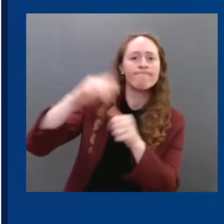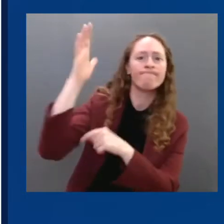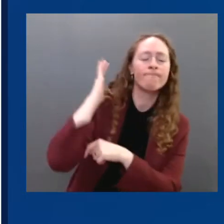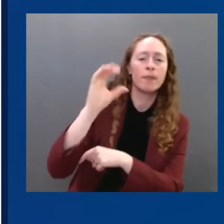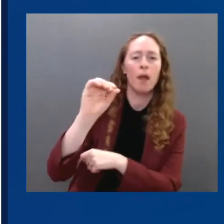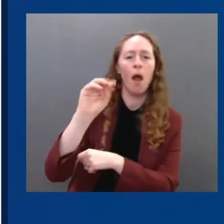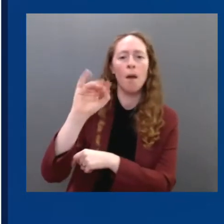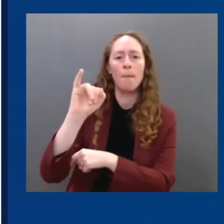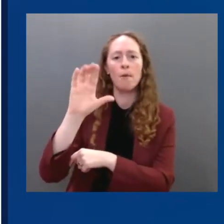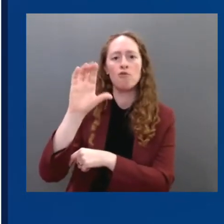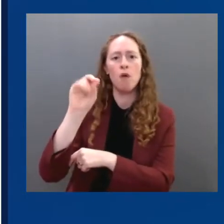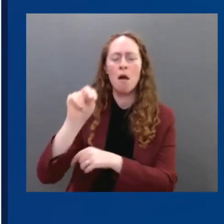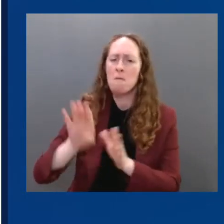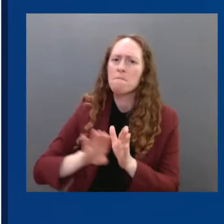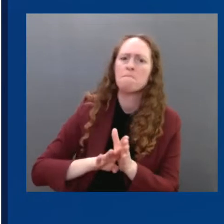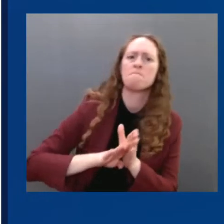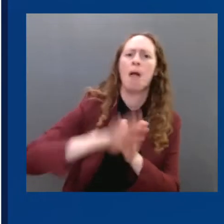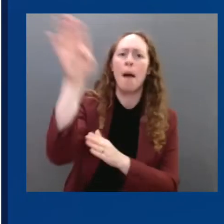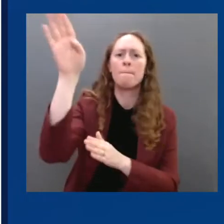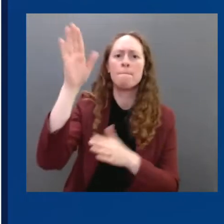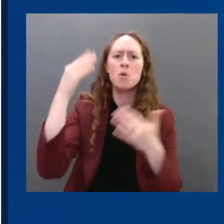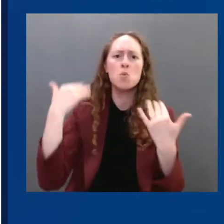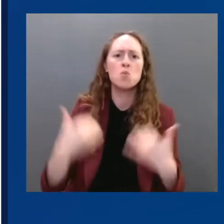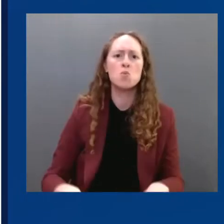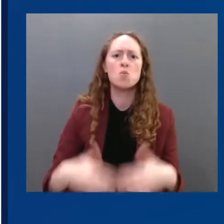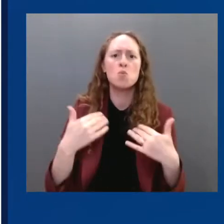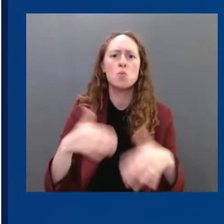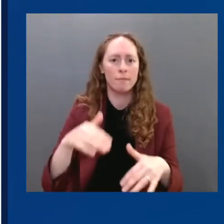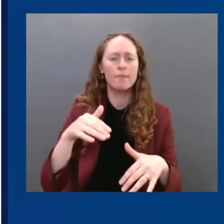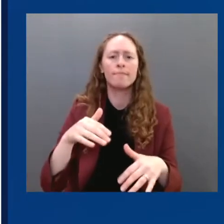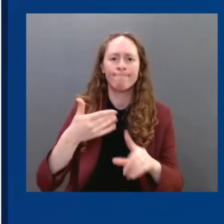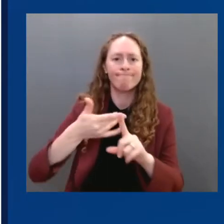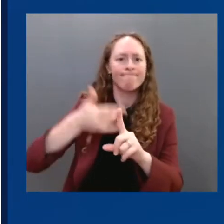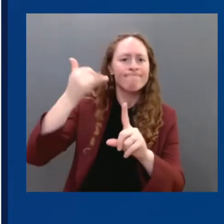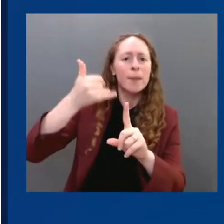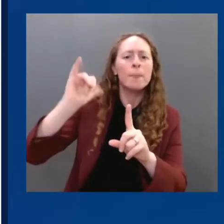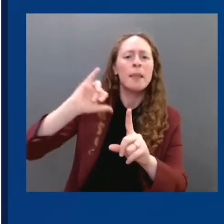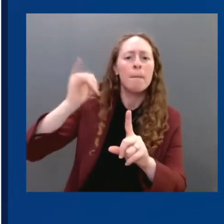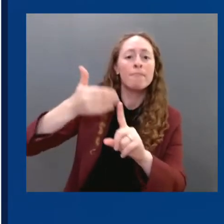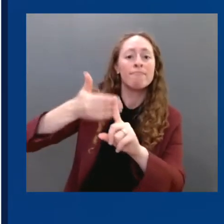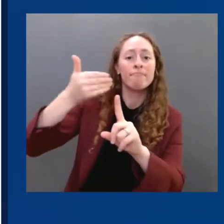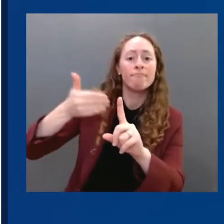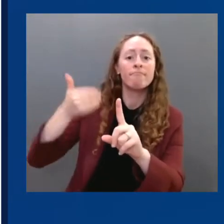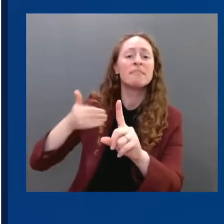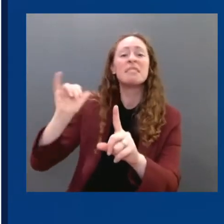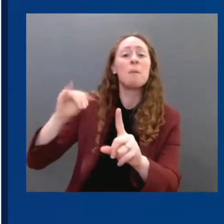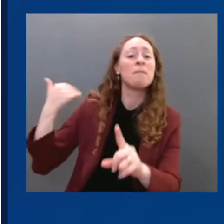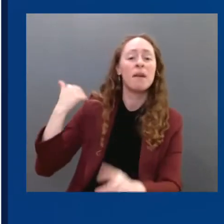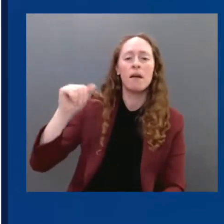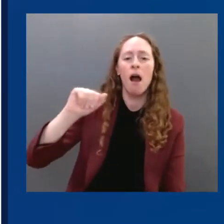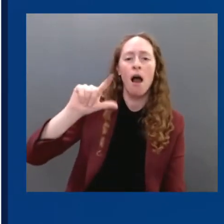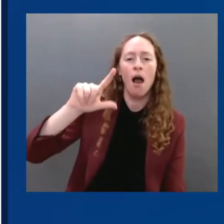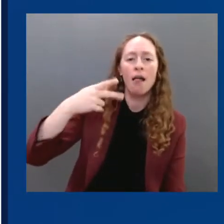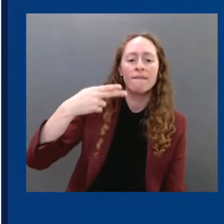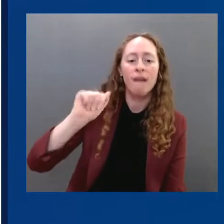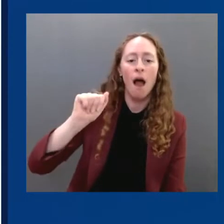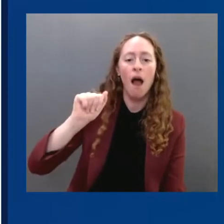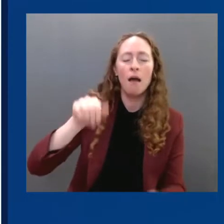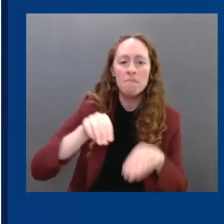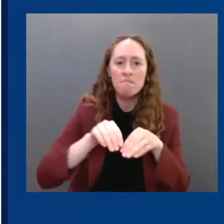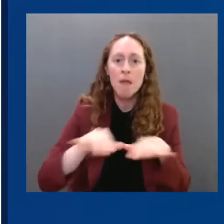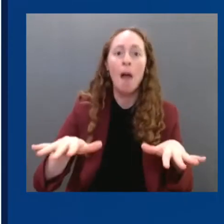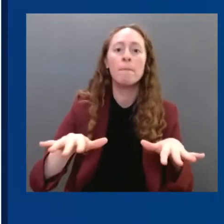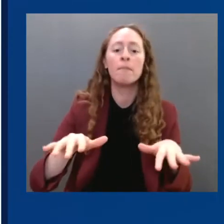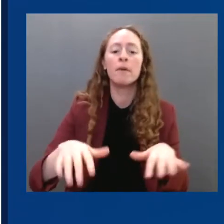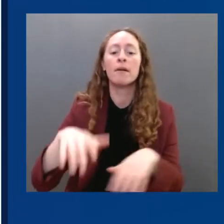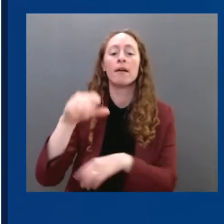have seen with Alpha, Delta, and then as you see on the far right with Omicron. But Omicron as